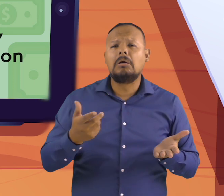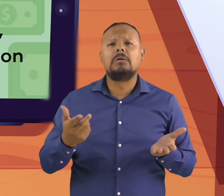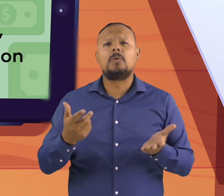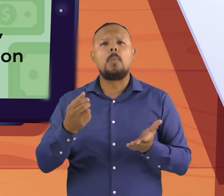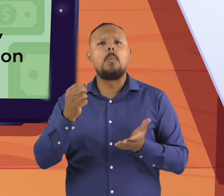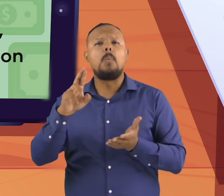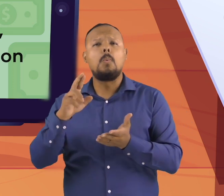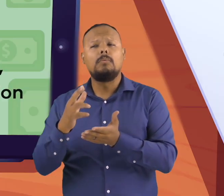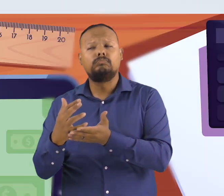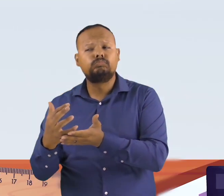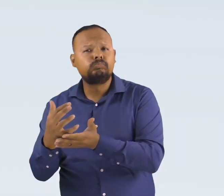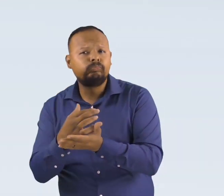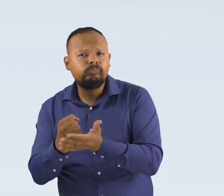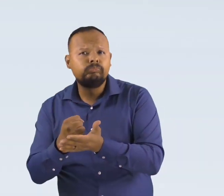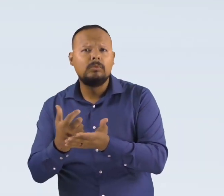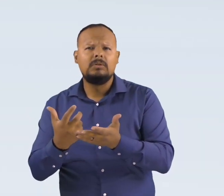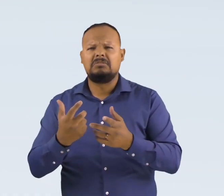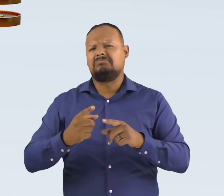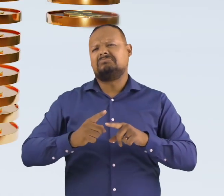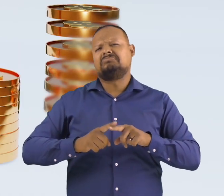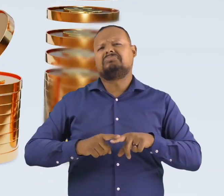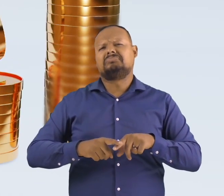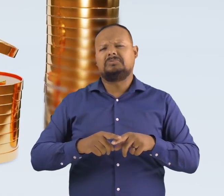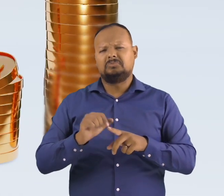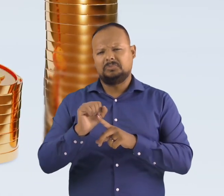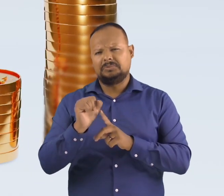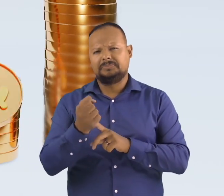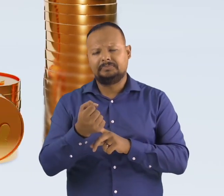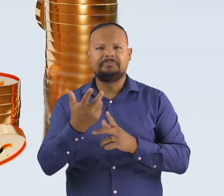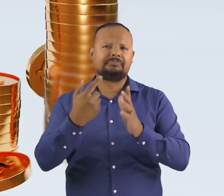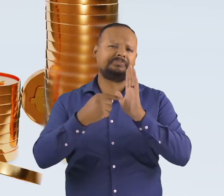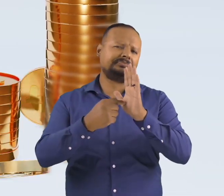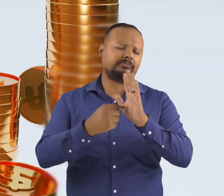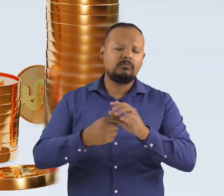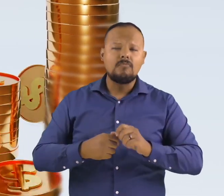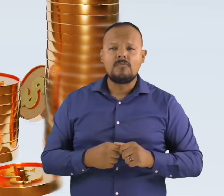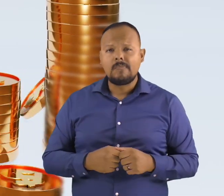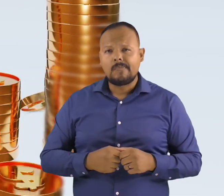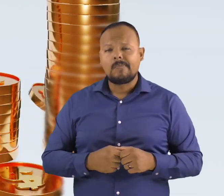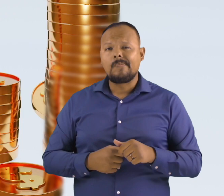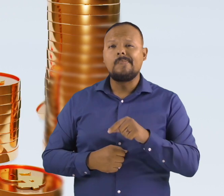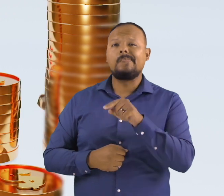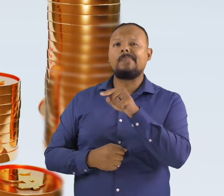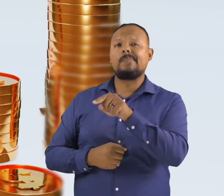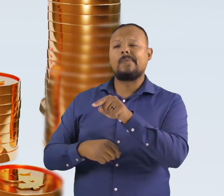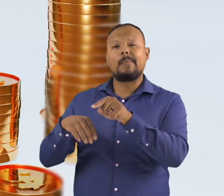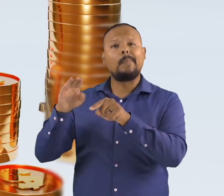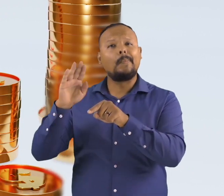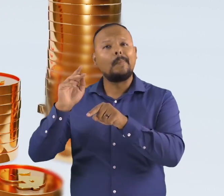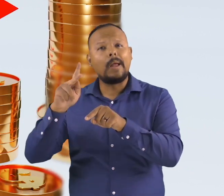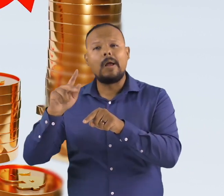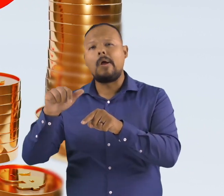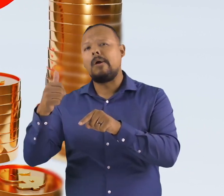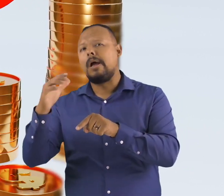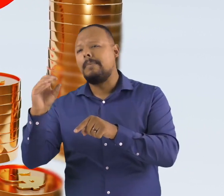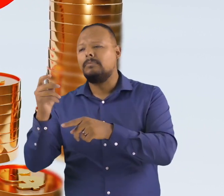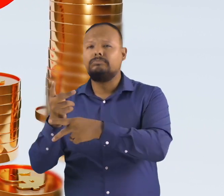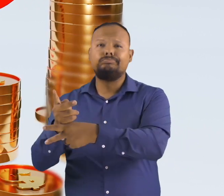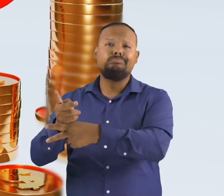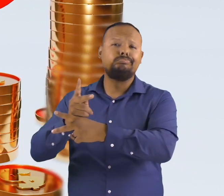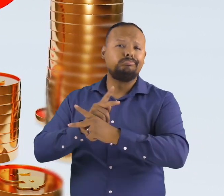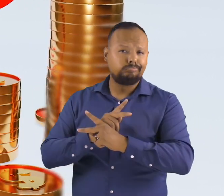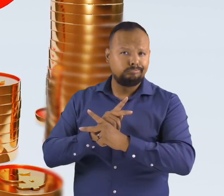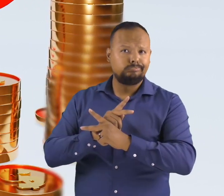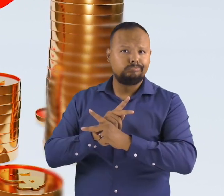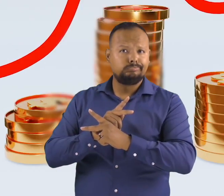situation. If you borrow money from a bank or another lender, you will have to pay